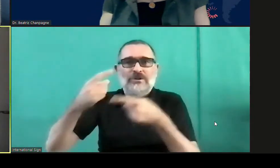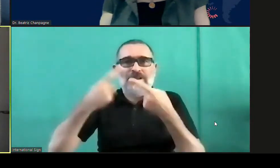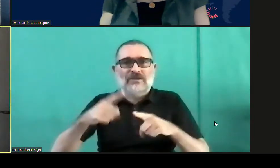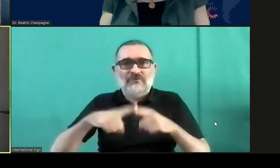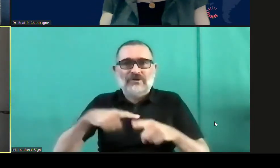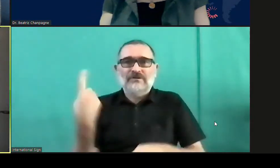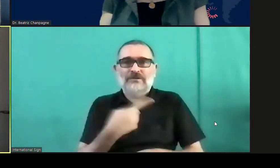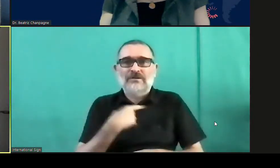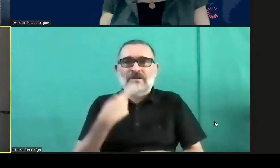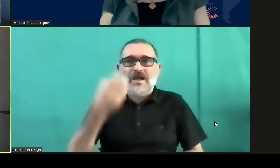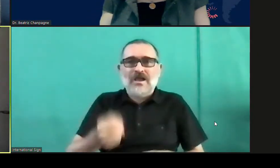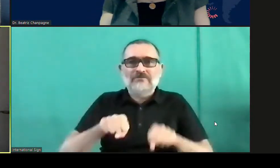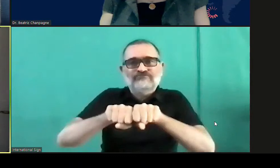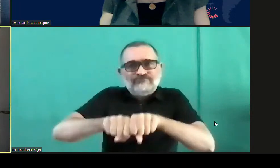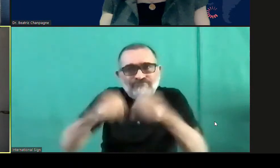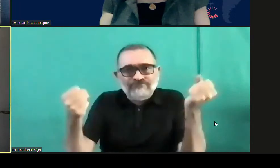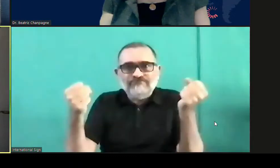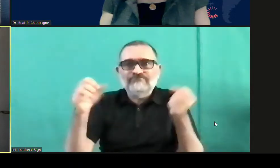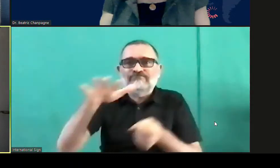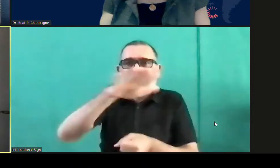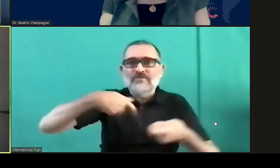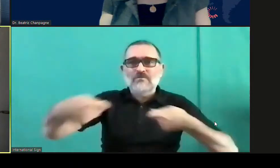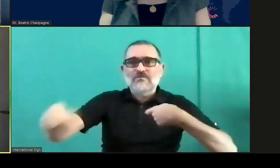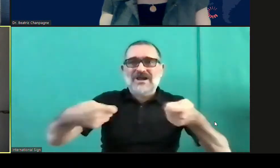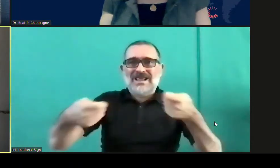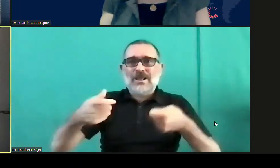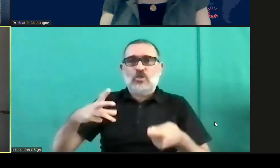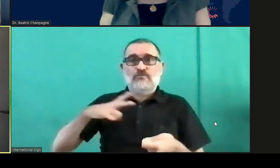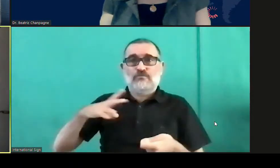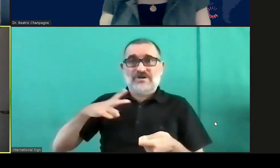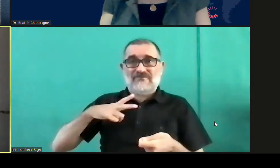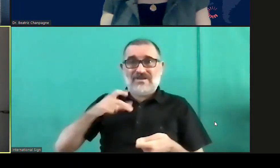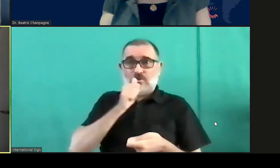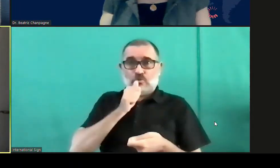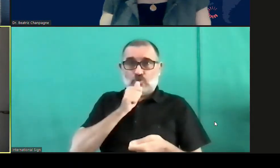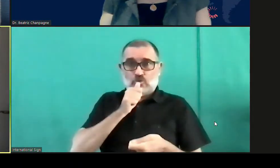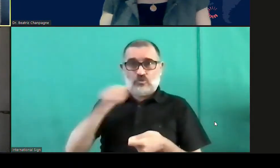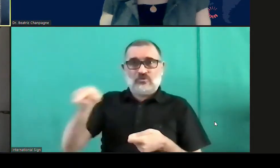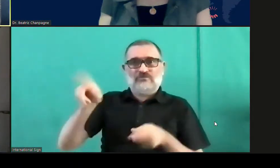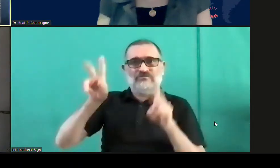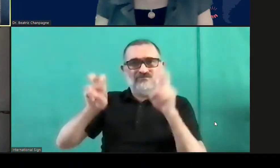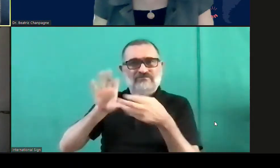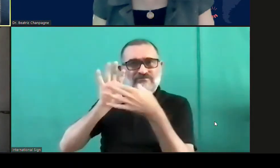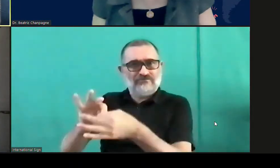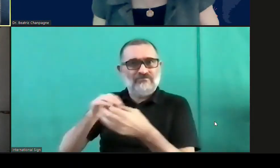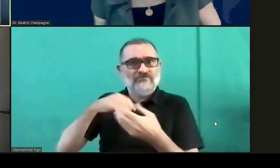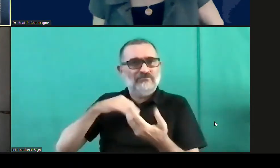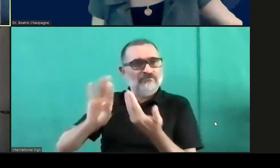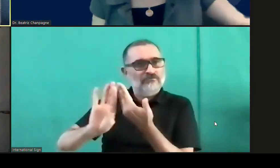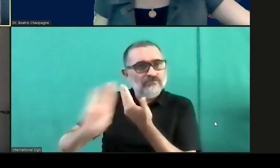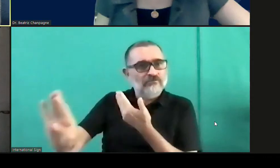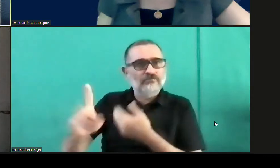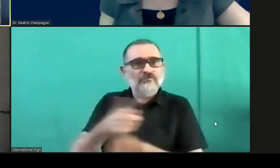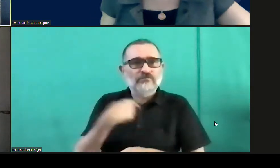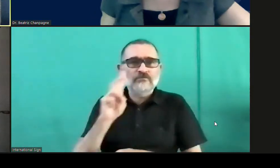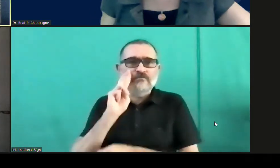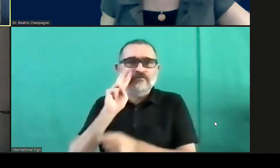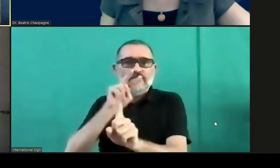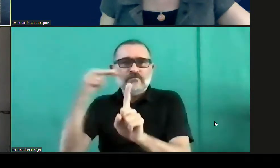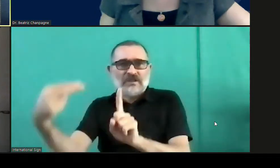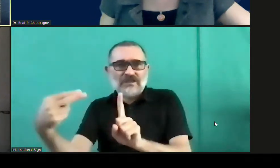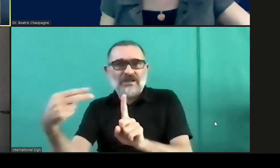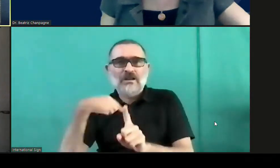talk about taxation as another way of protecting fundamental and constitutional rights. Yes,